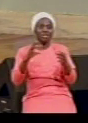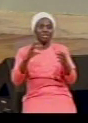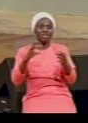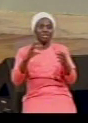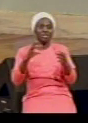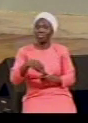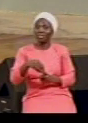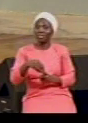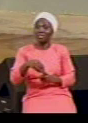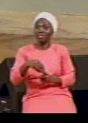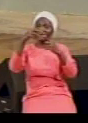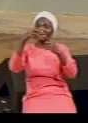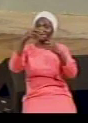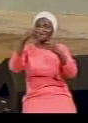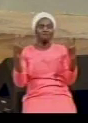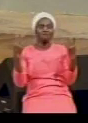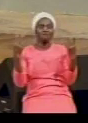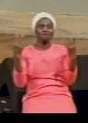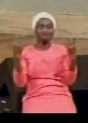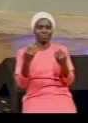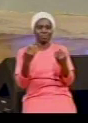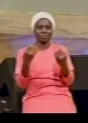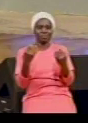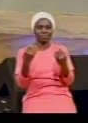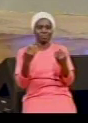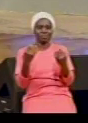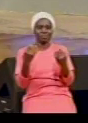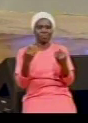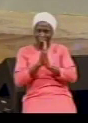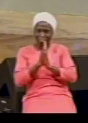Spectacular victory. Open your mouth and let him hear you.